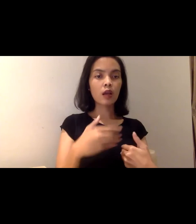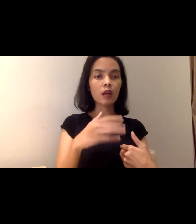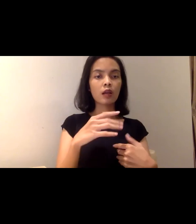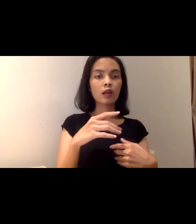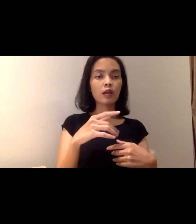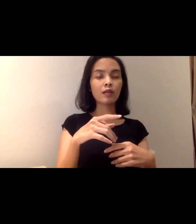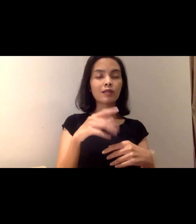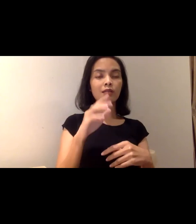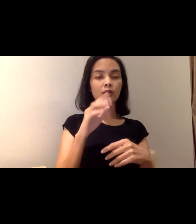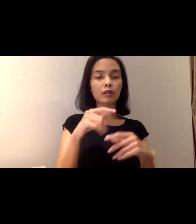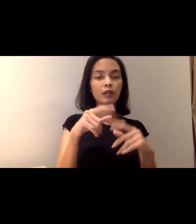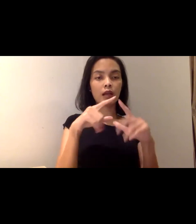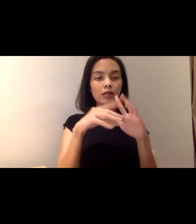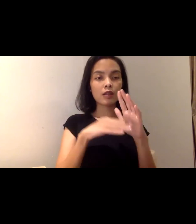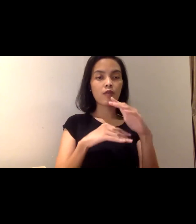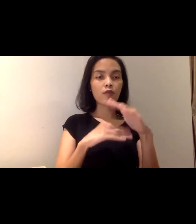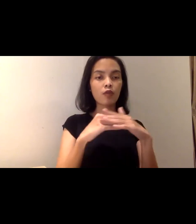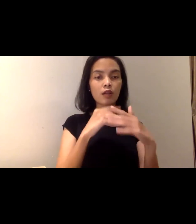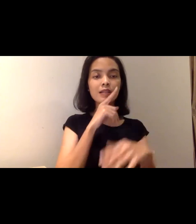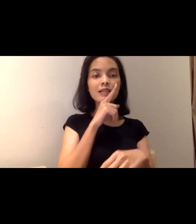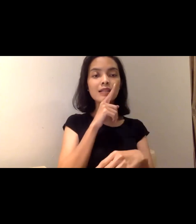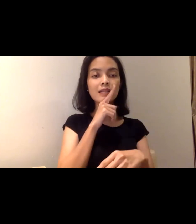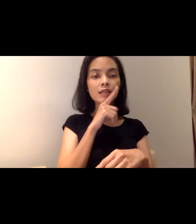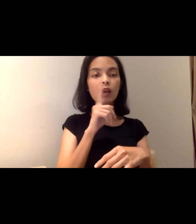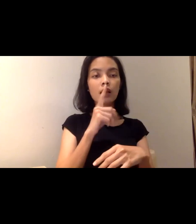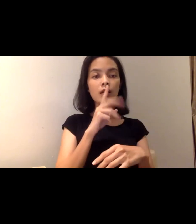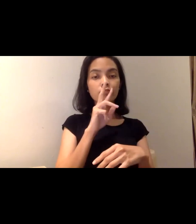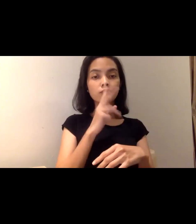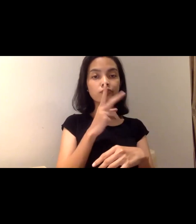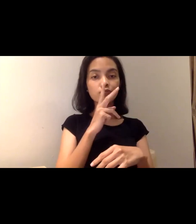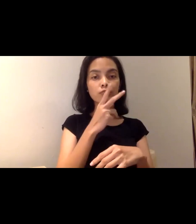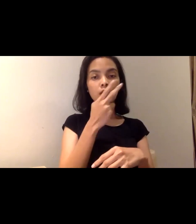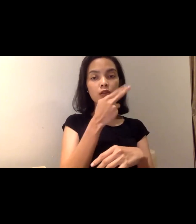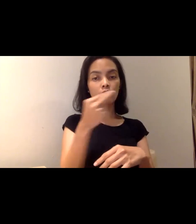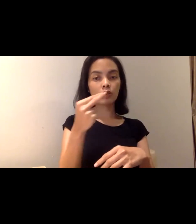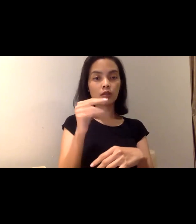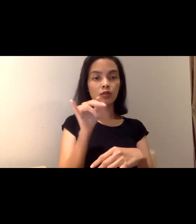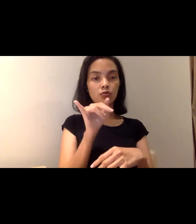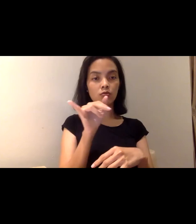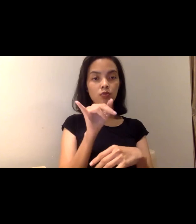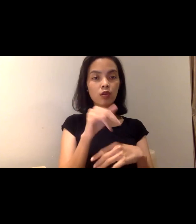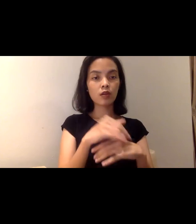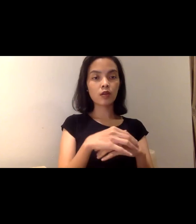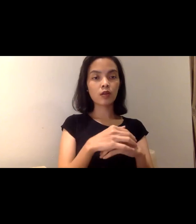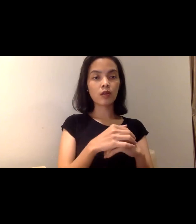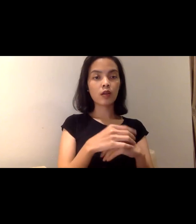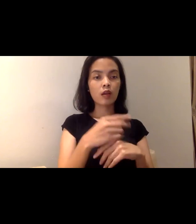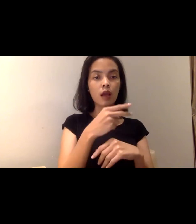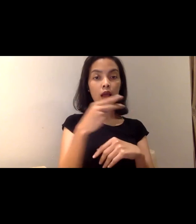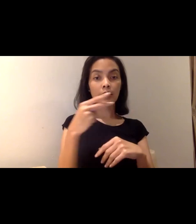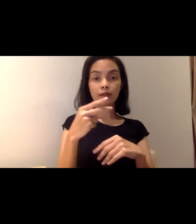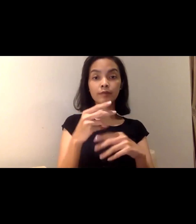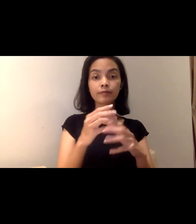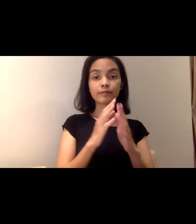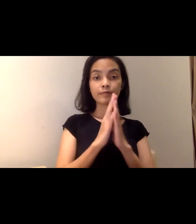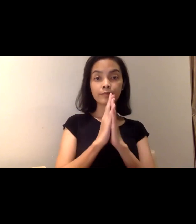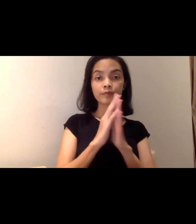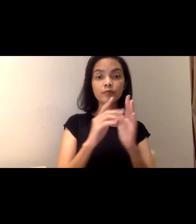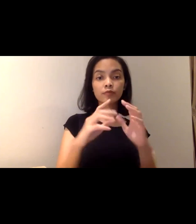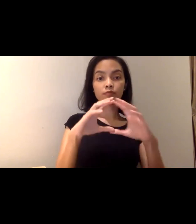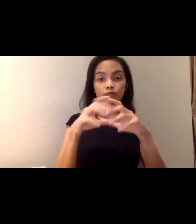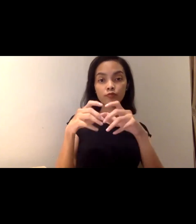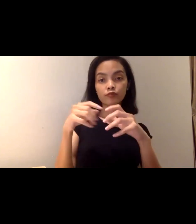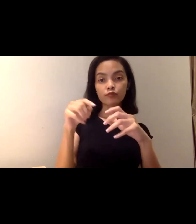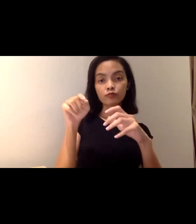to this webinar in Bahasa Indonesia, please activate the interpretation option on your screen and choose the language.